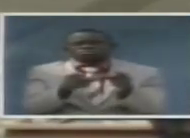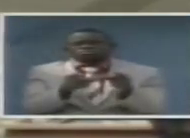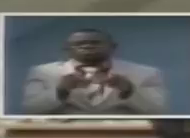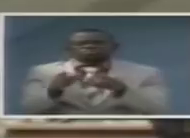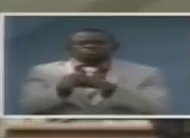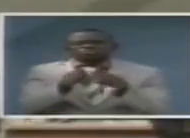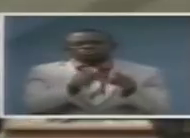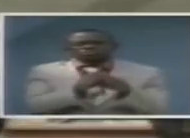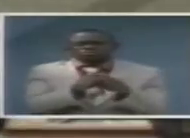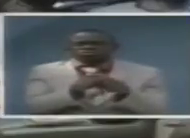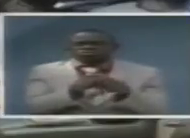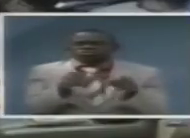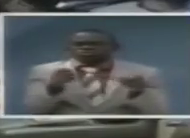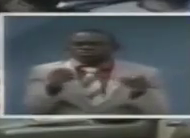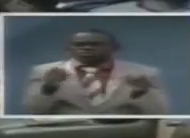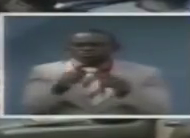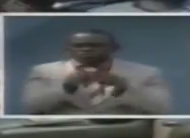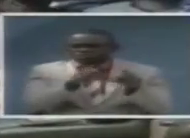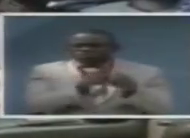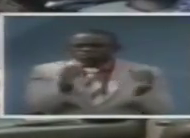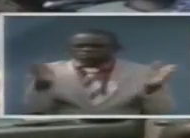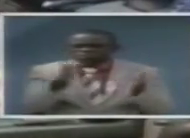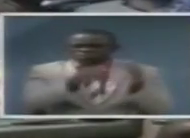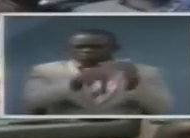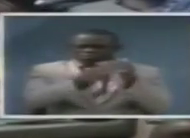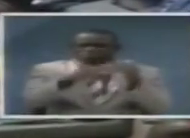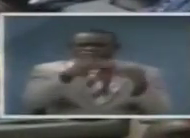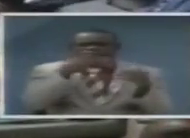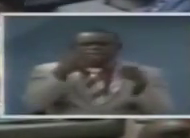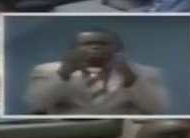smallholder farmers. This will further allow